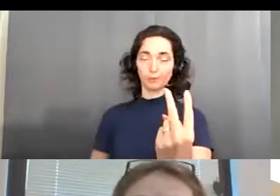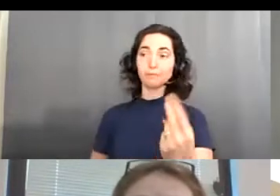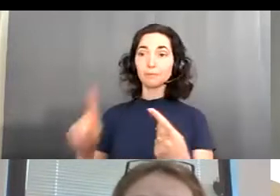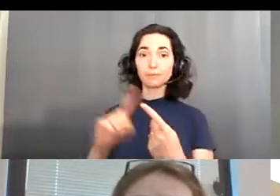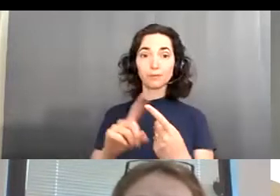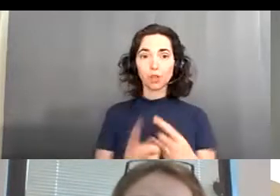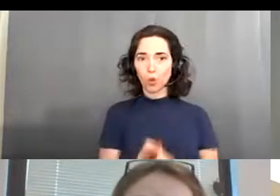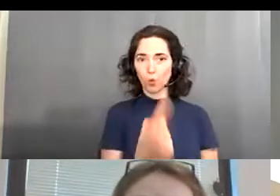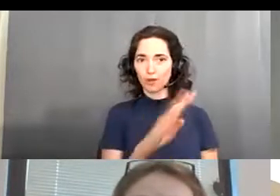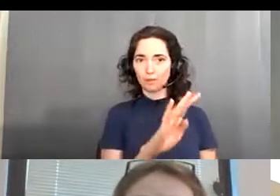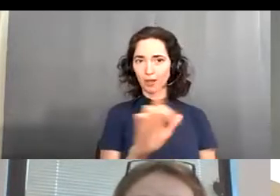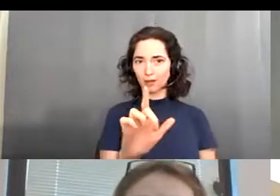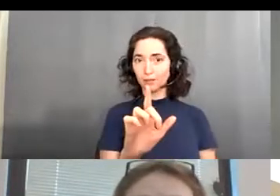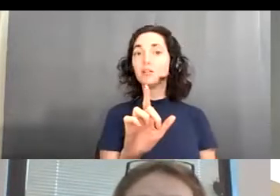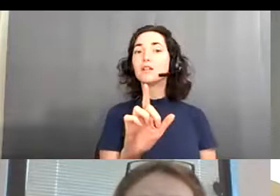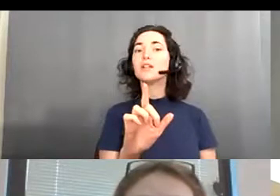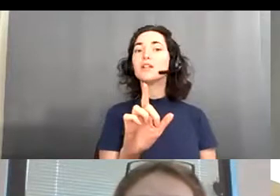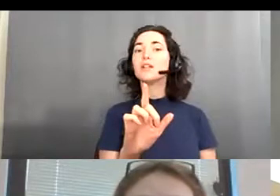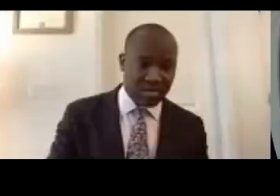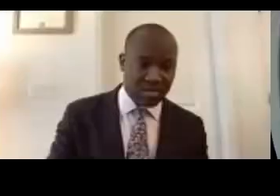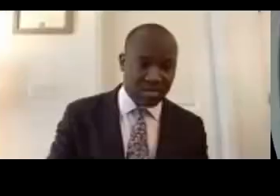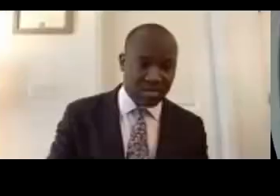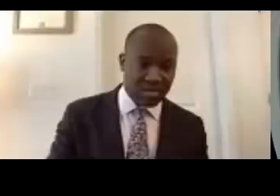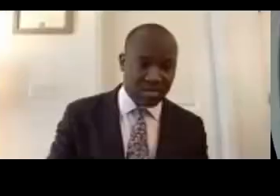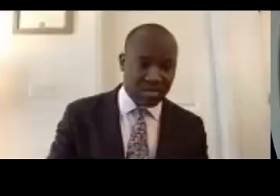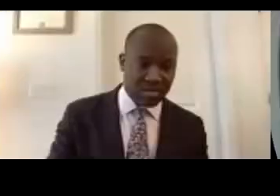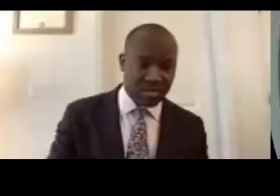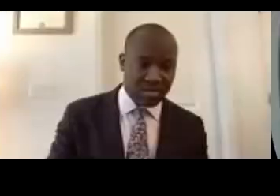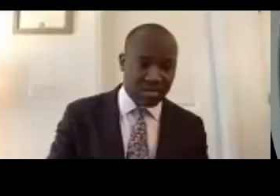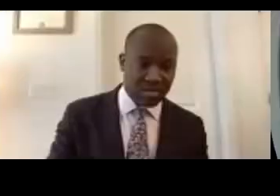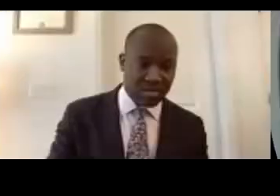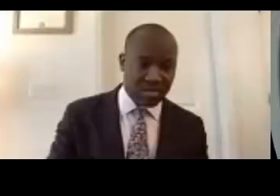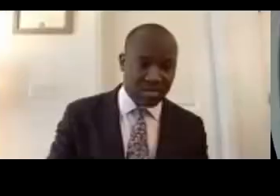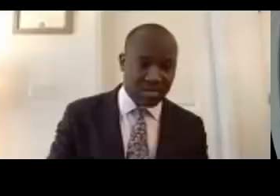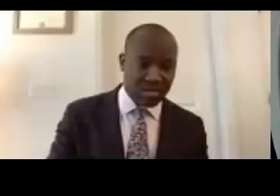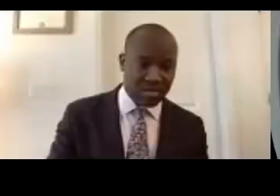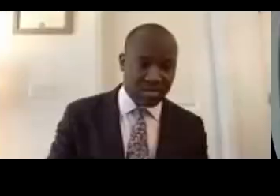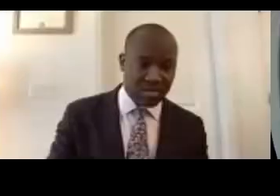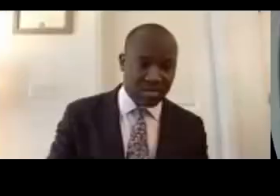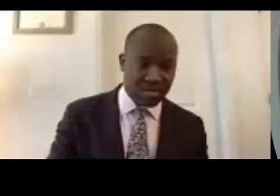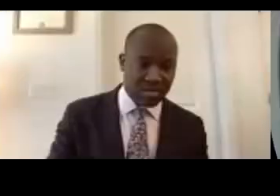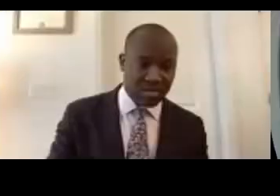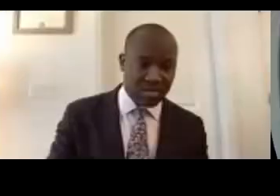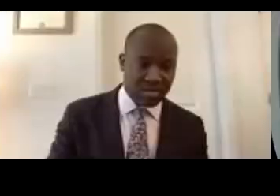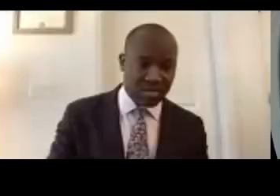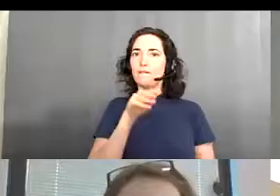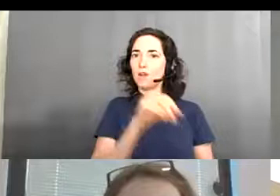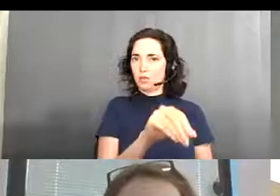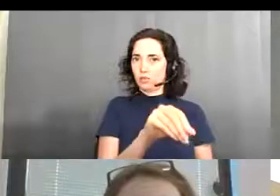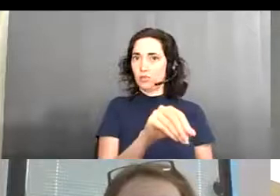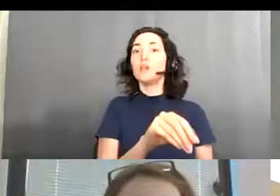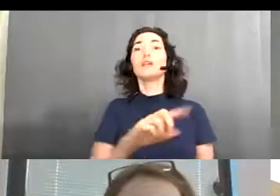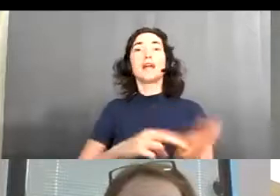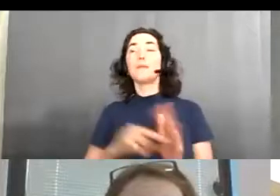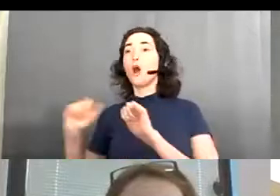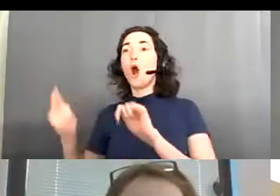bill that would create a fund called the Community Options Waiver Fund, which would designate that 12% of all surplus funds